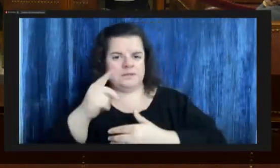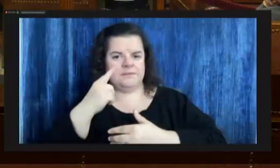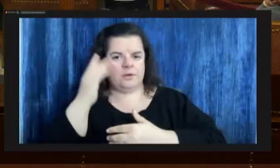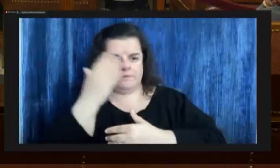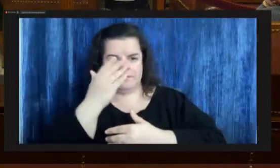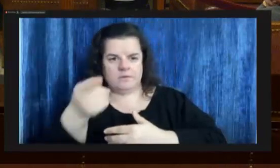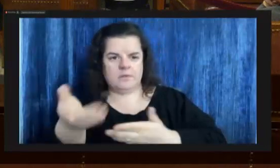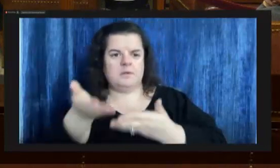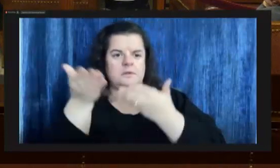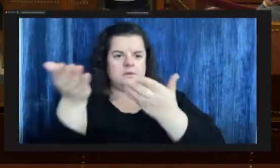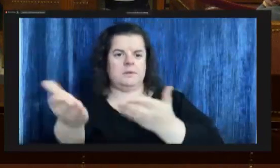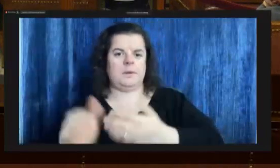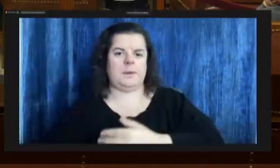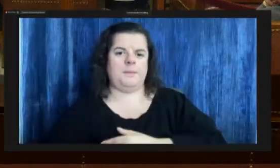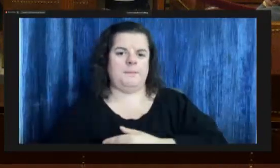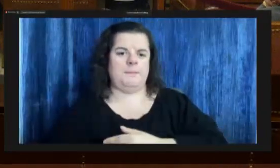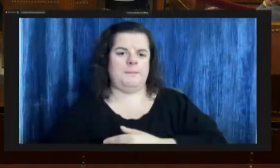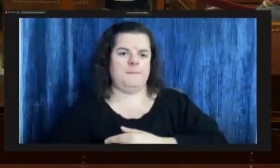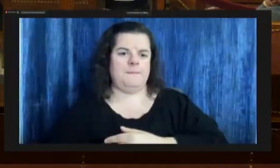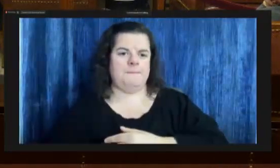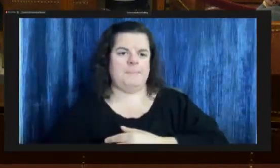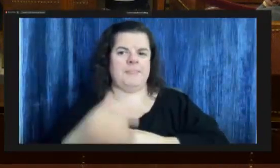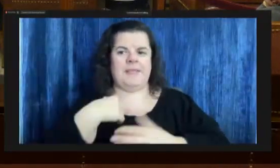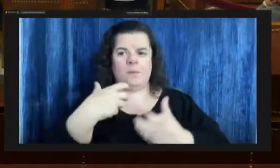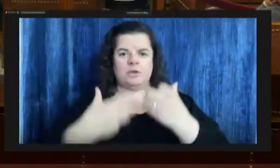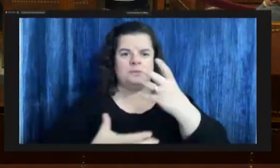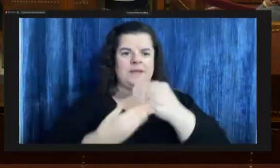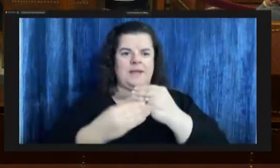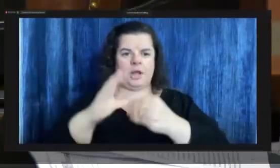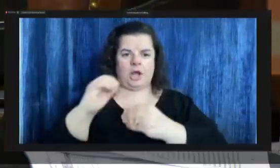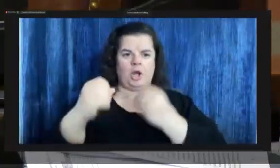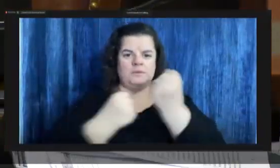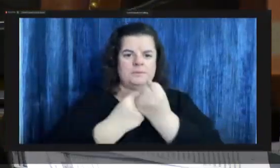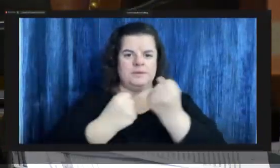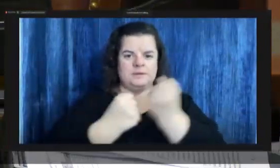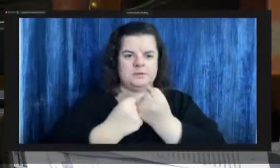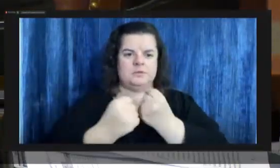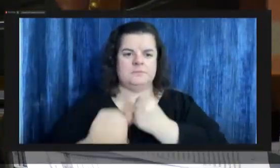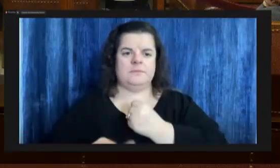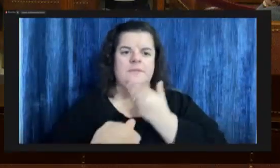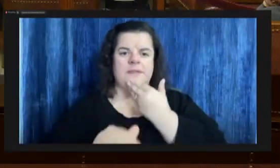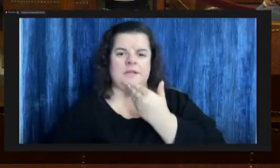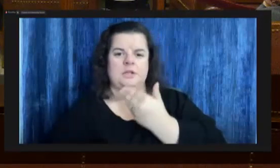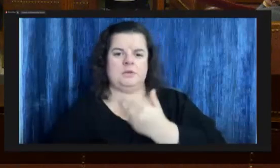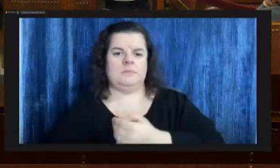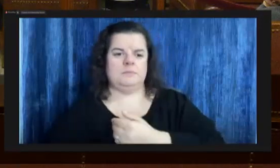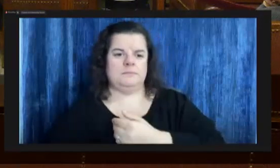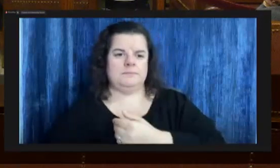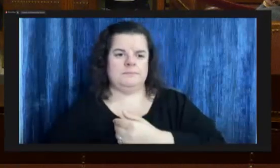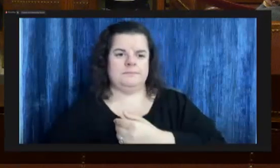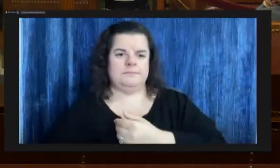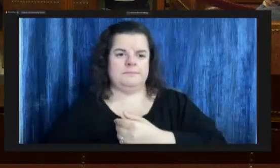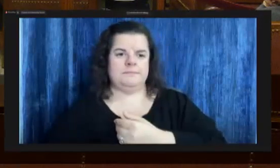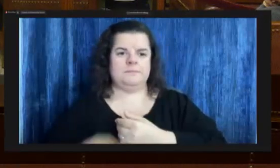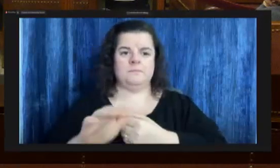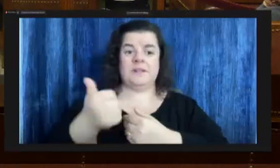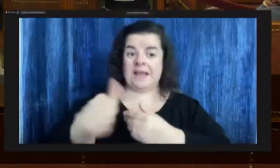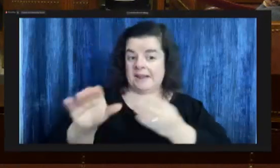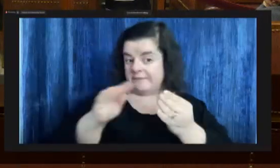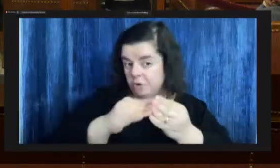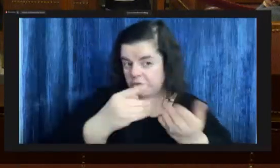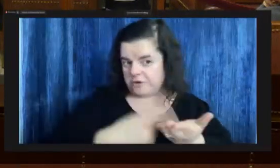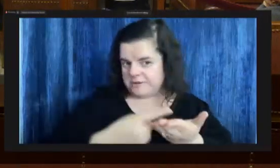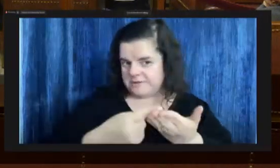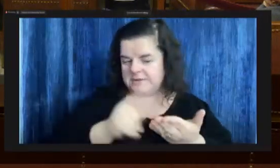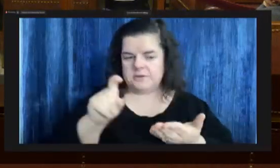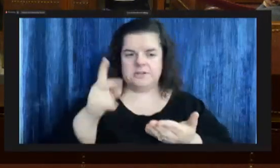I'd like to be added as a co-sponsor for it. Thank you. Any further discussion? Seeing